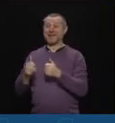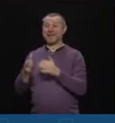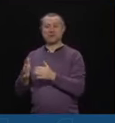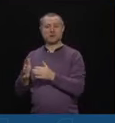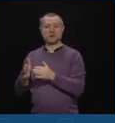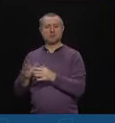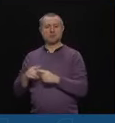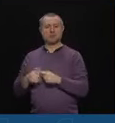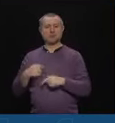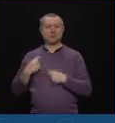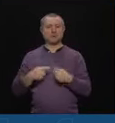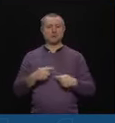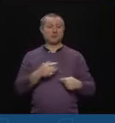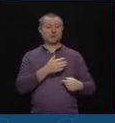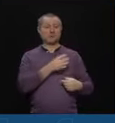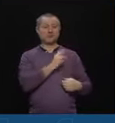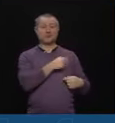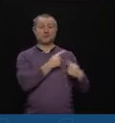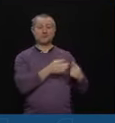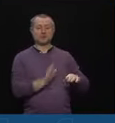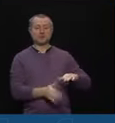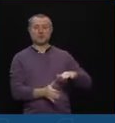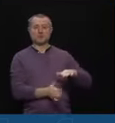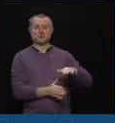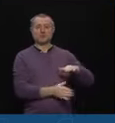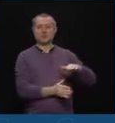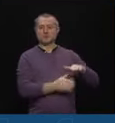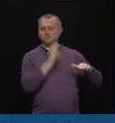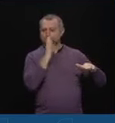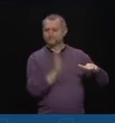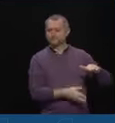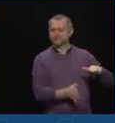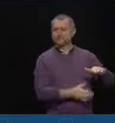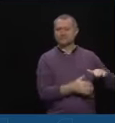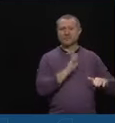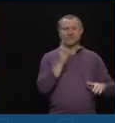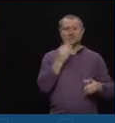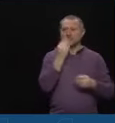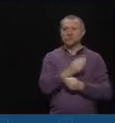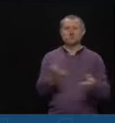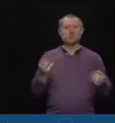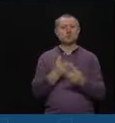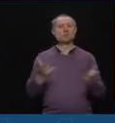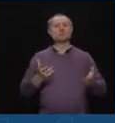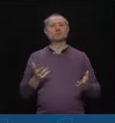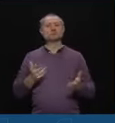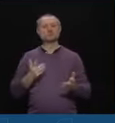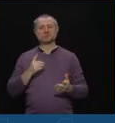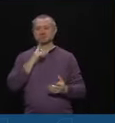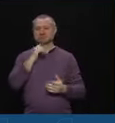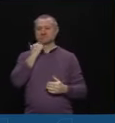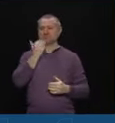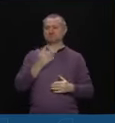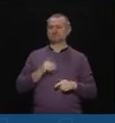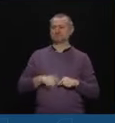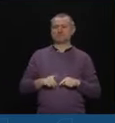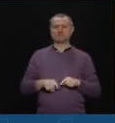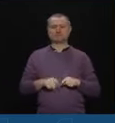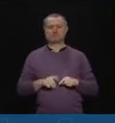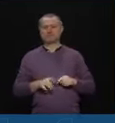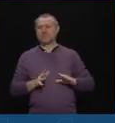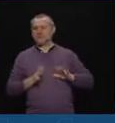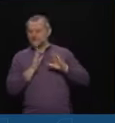the history that was swept under the rug, the history that was never told because of the shame associated with it. But